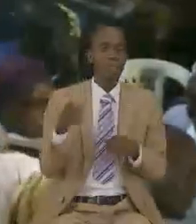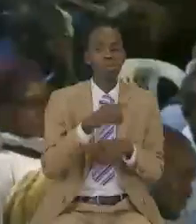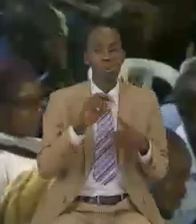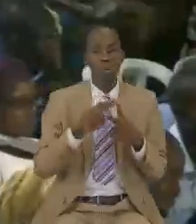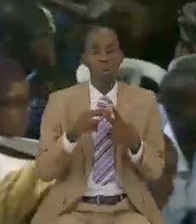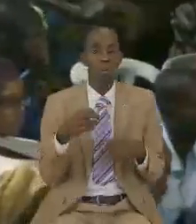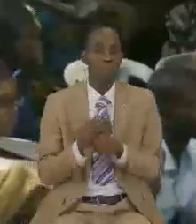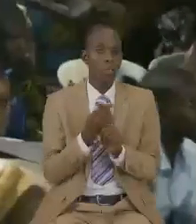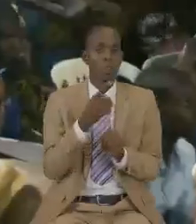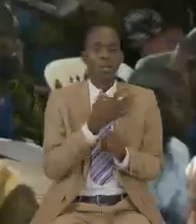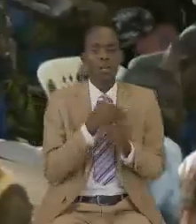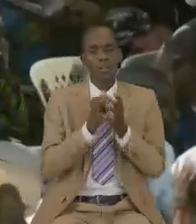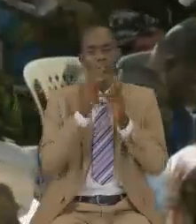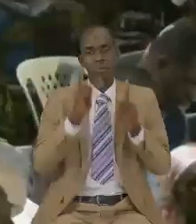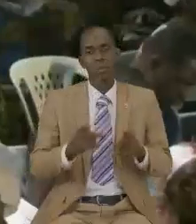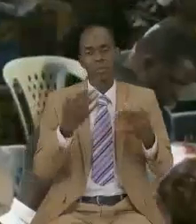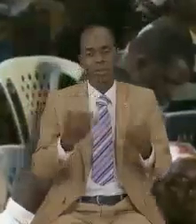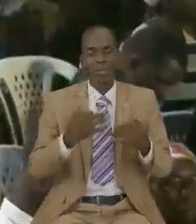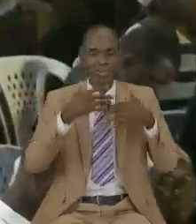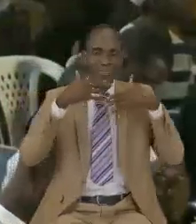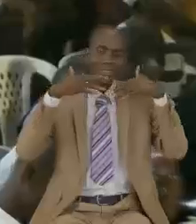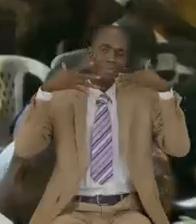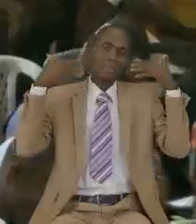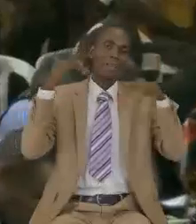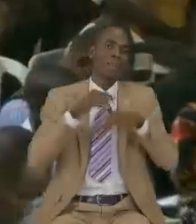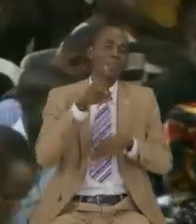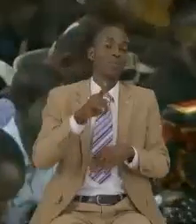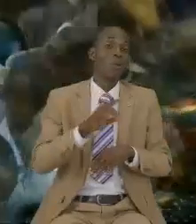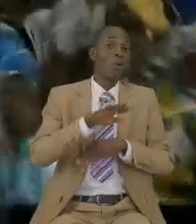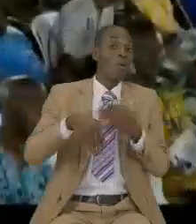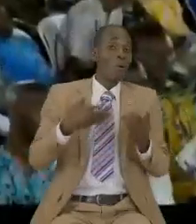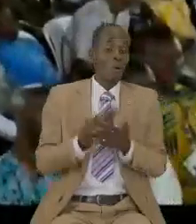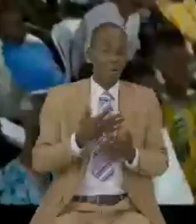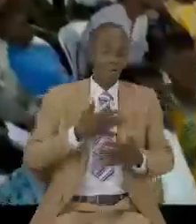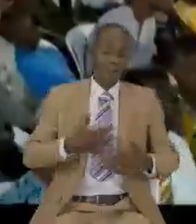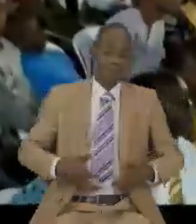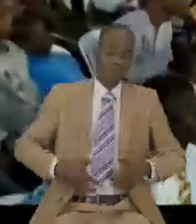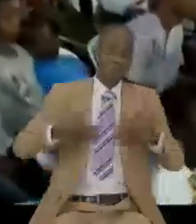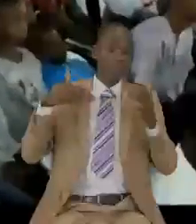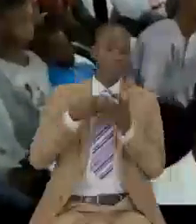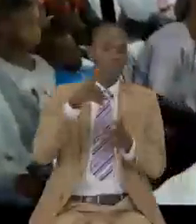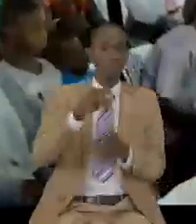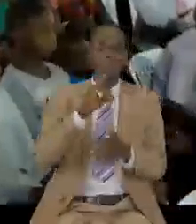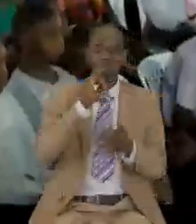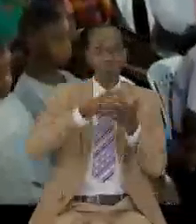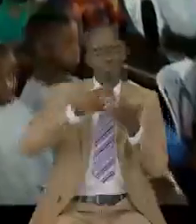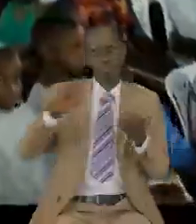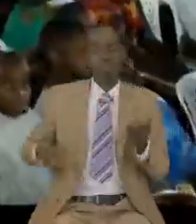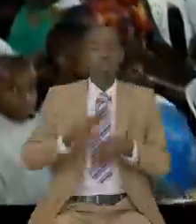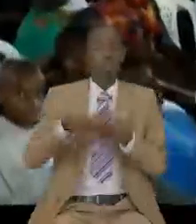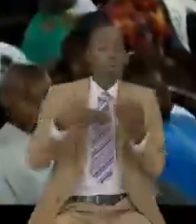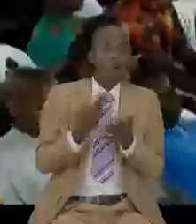smiles at you, he says, all the anger is gone, all the things I had against